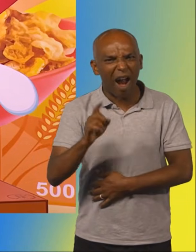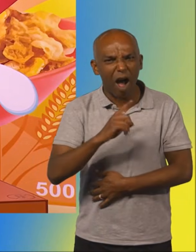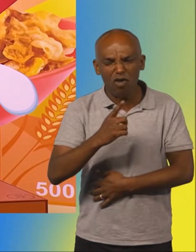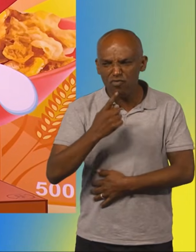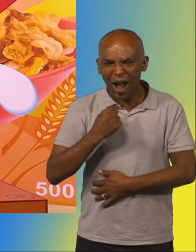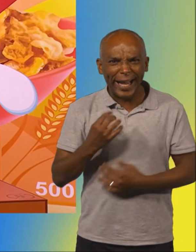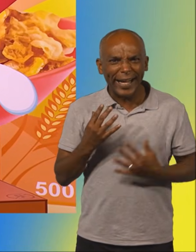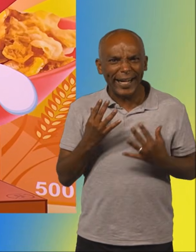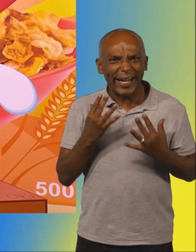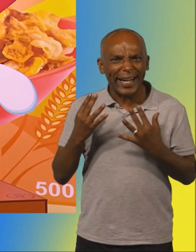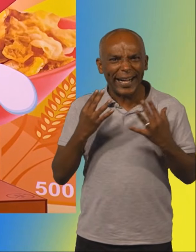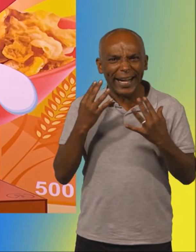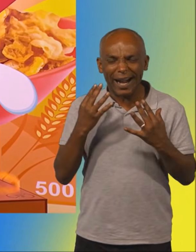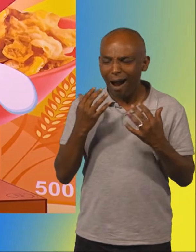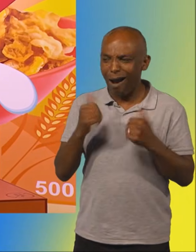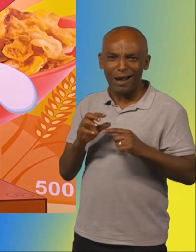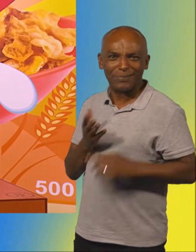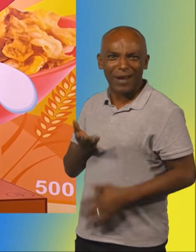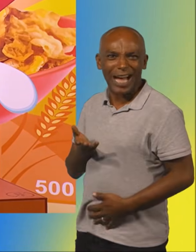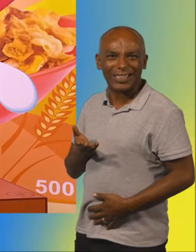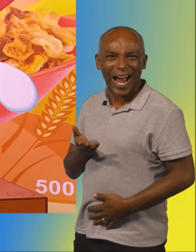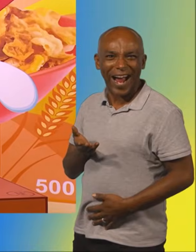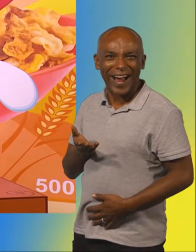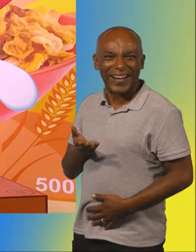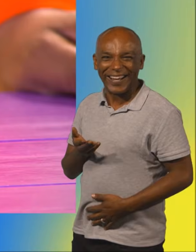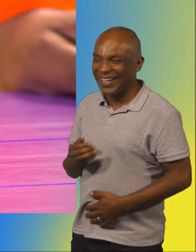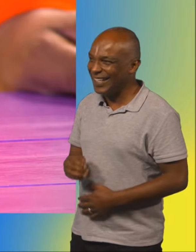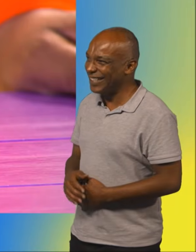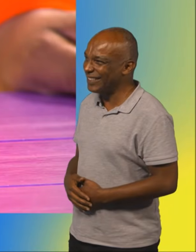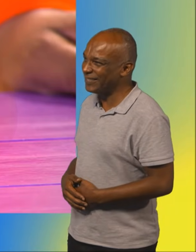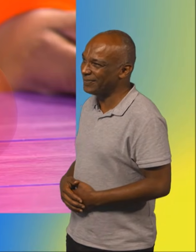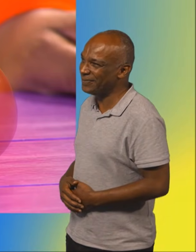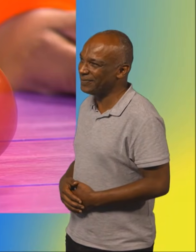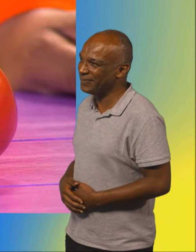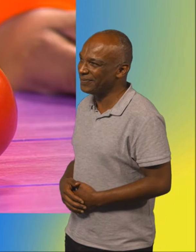red as a tomato. Here you go.